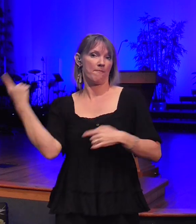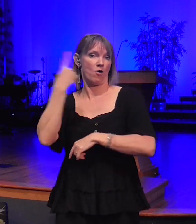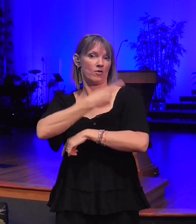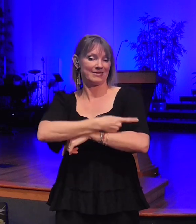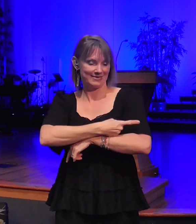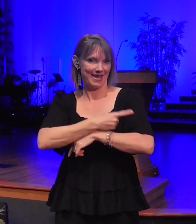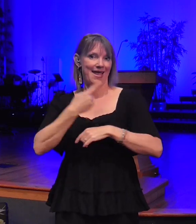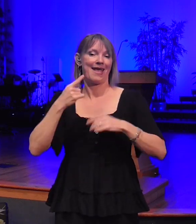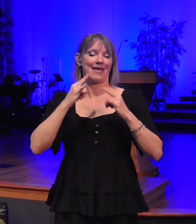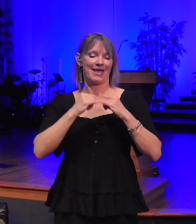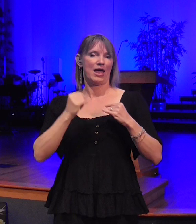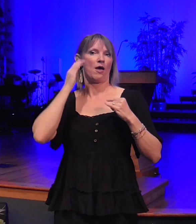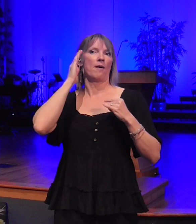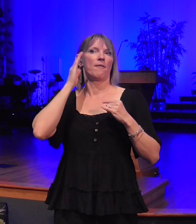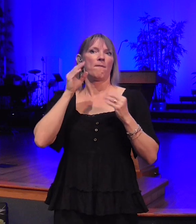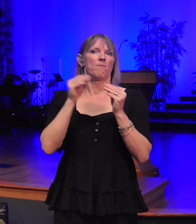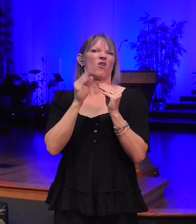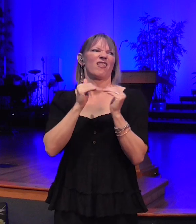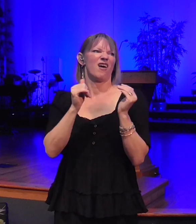all week for that.